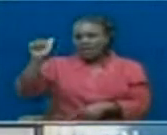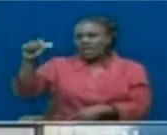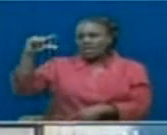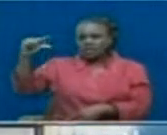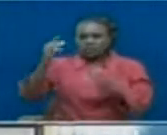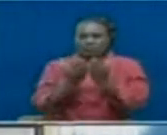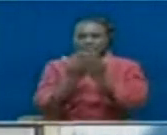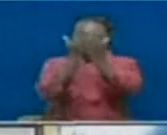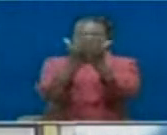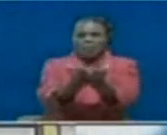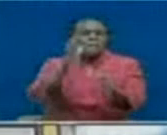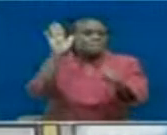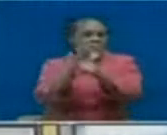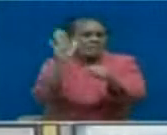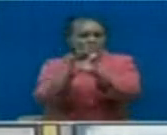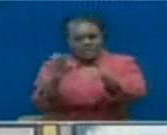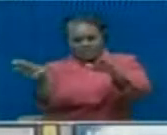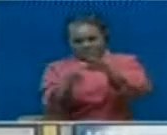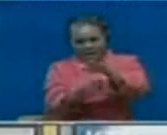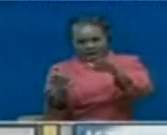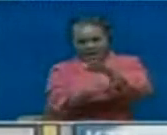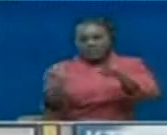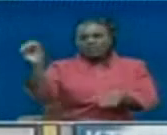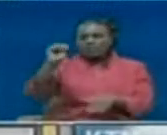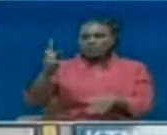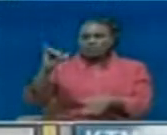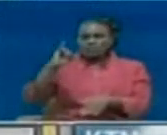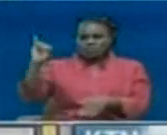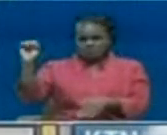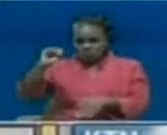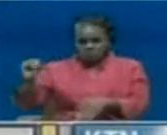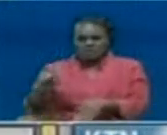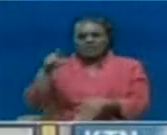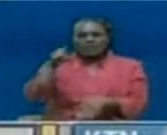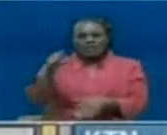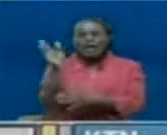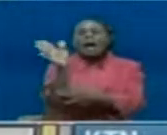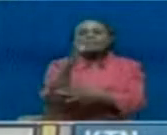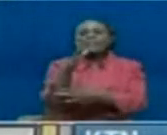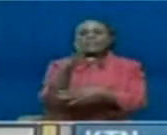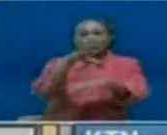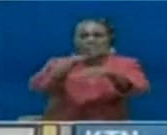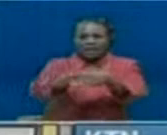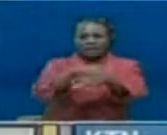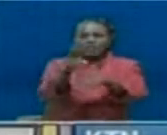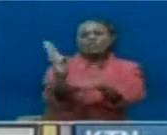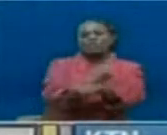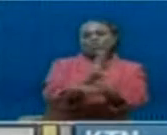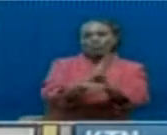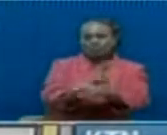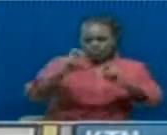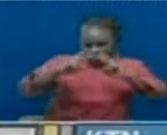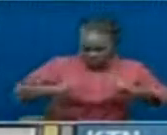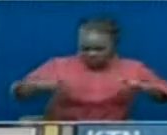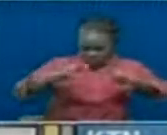handed over dozens of files to the Swiss government. The files, which were received by Swiss Ambassador Jacques Patlou, will be used to deepen